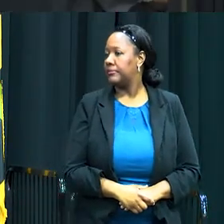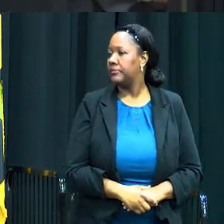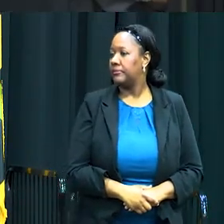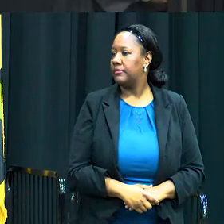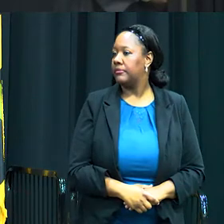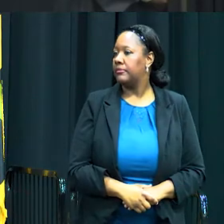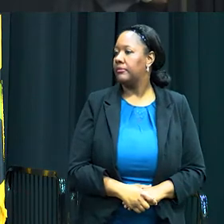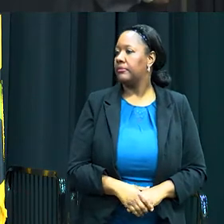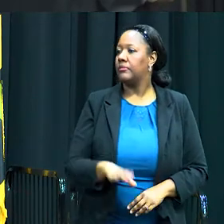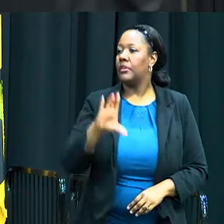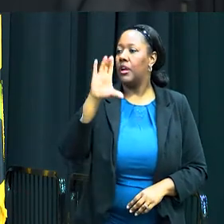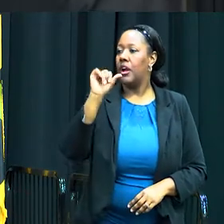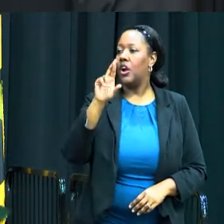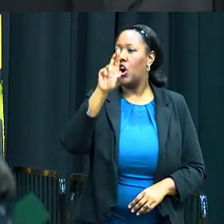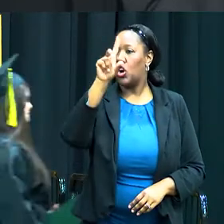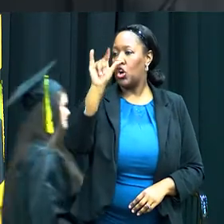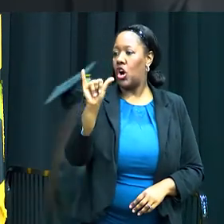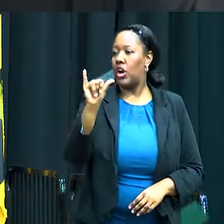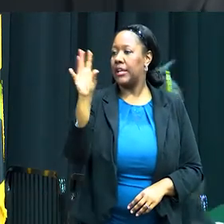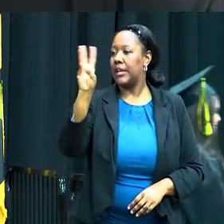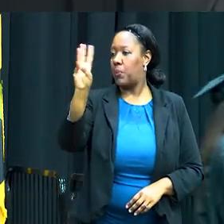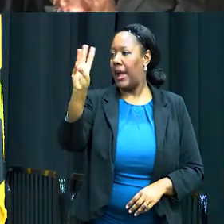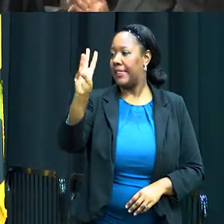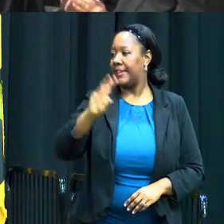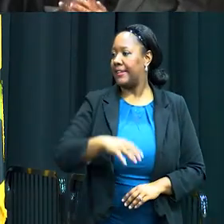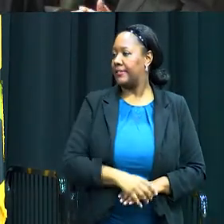Carly Ann Wiley.